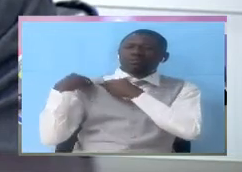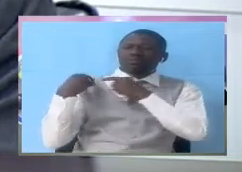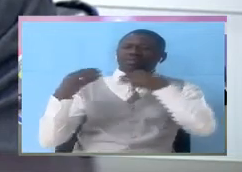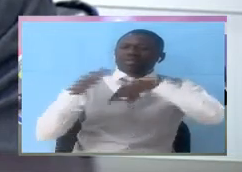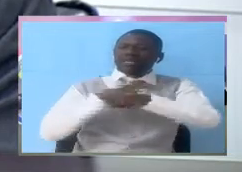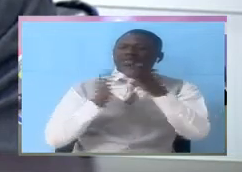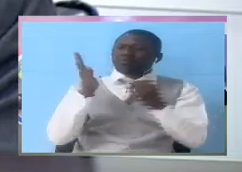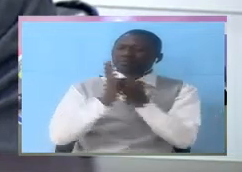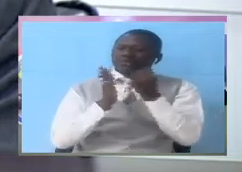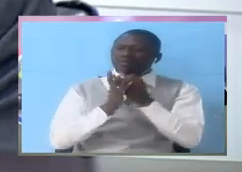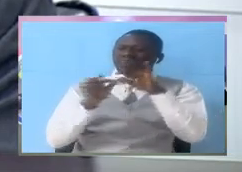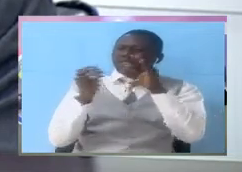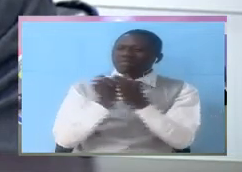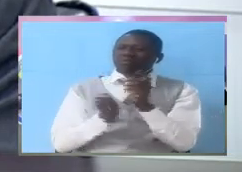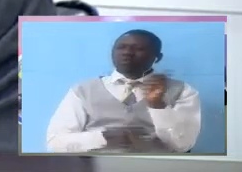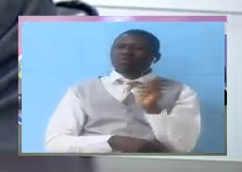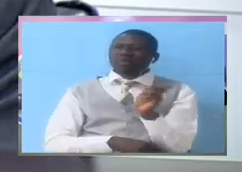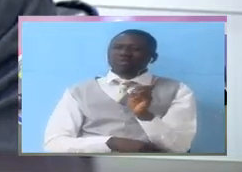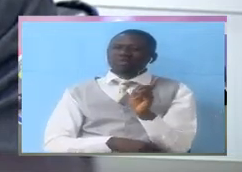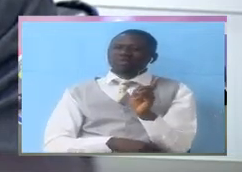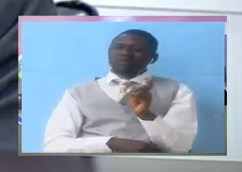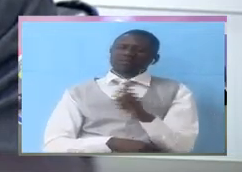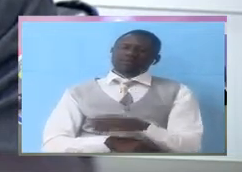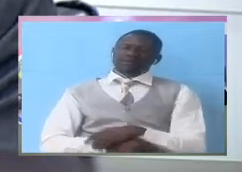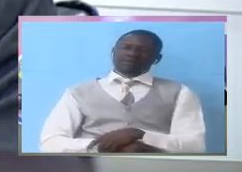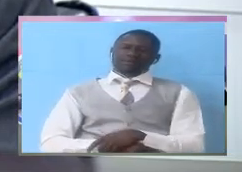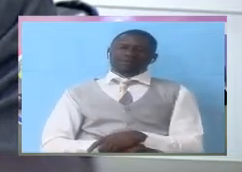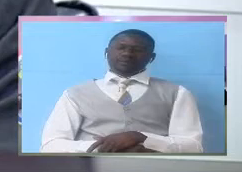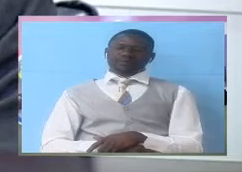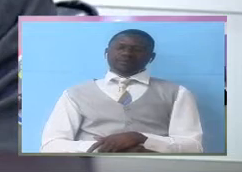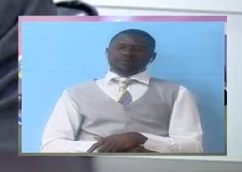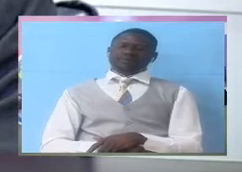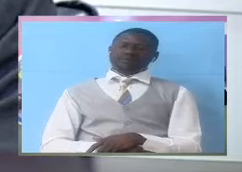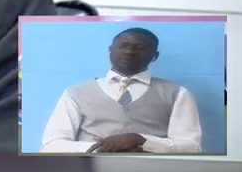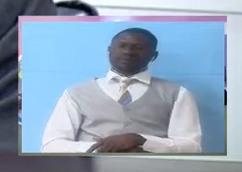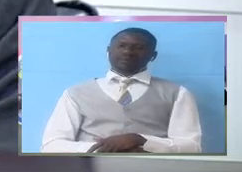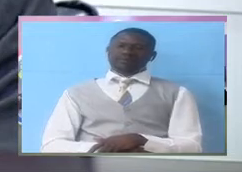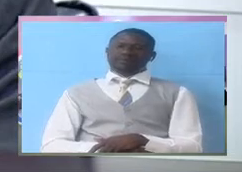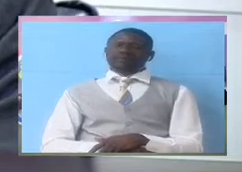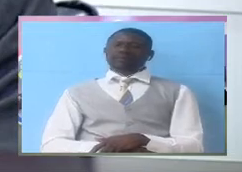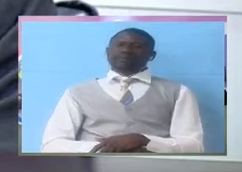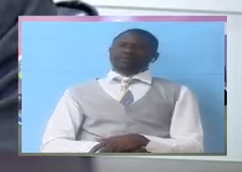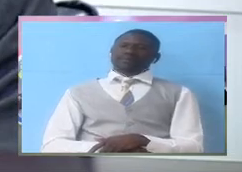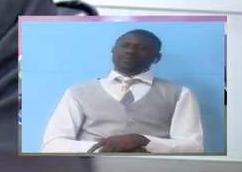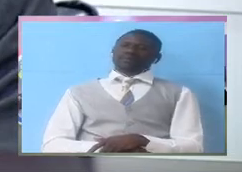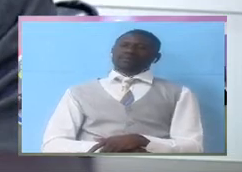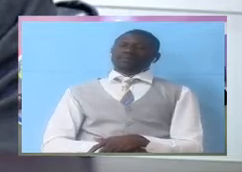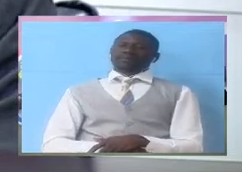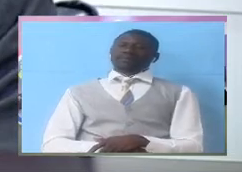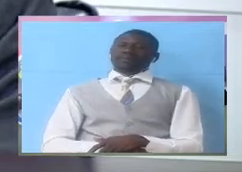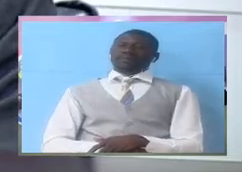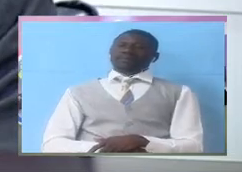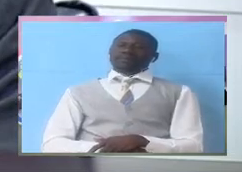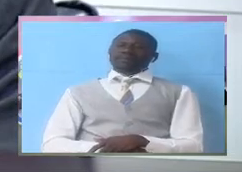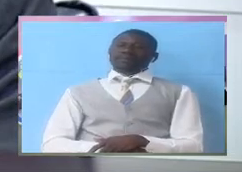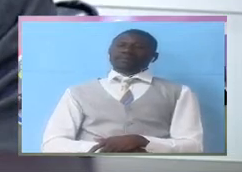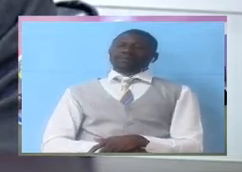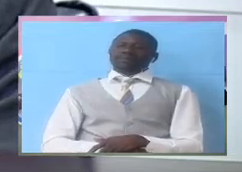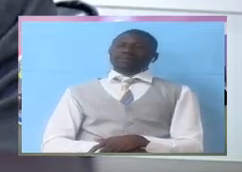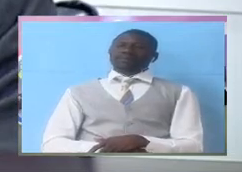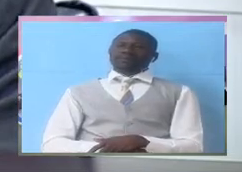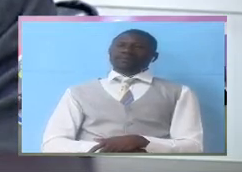ñom lañ doon def ñu ko doon defé ci fa nga xamne moy bureau bi NIA té nak yeen mo ngi melni NIA ñom